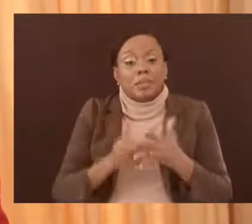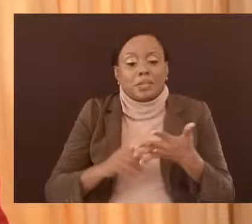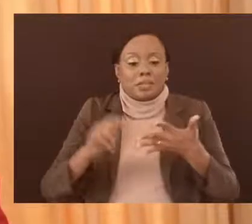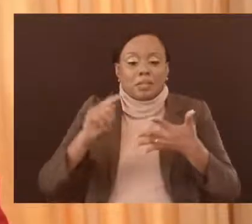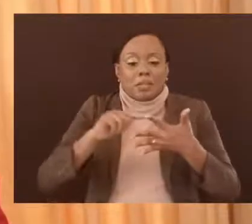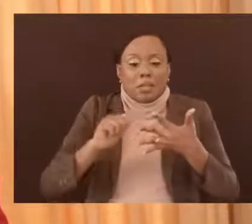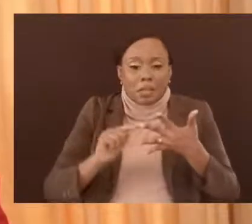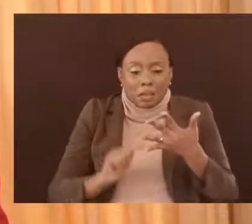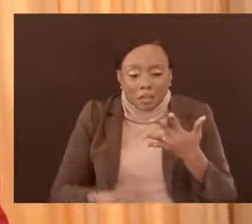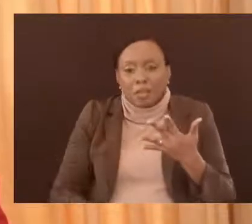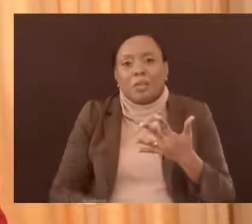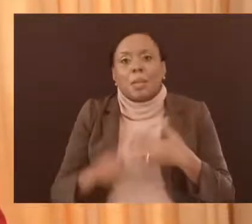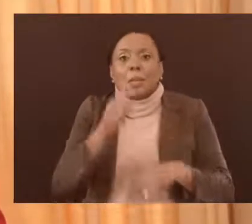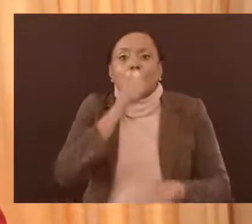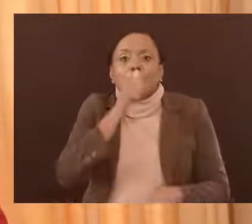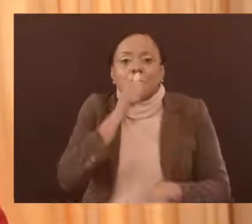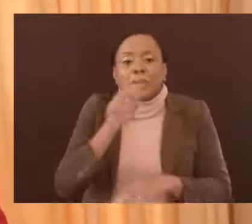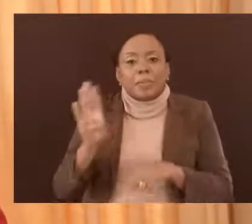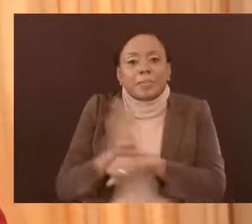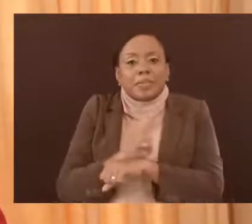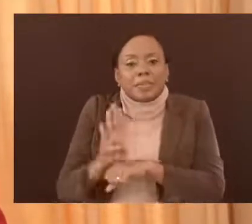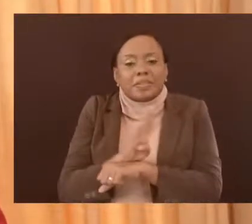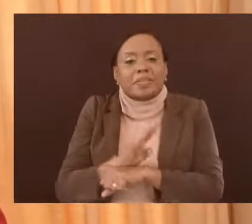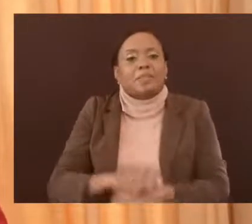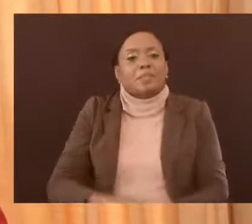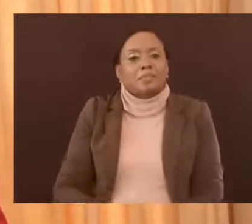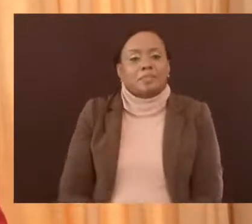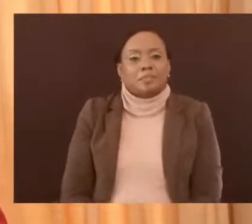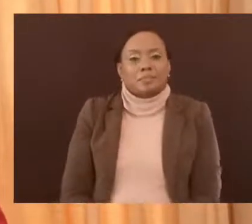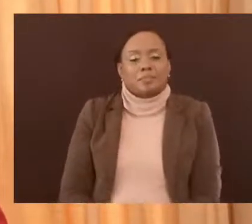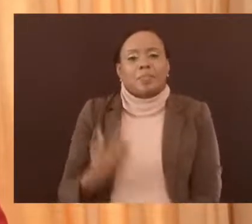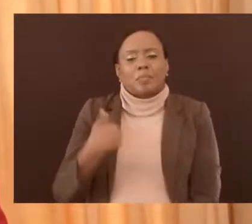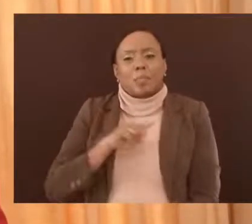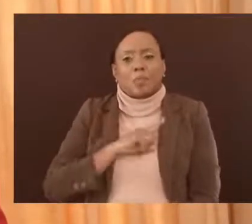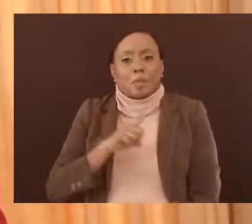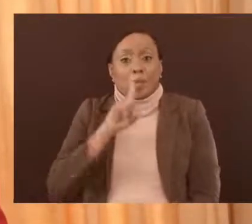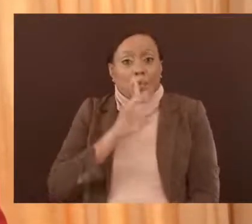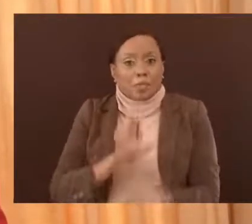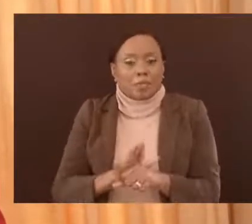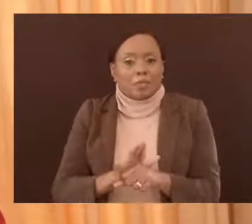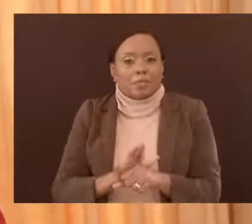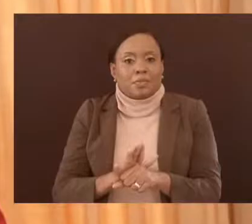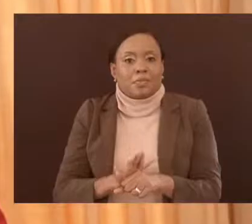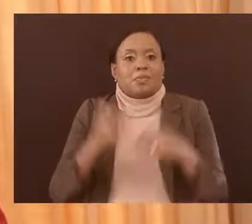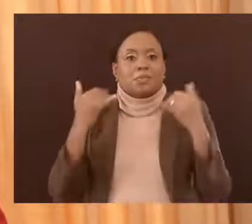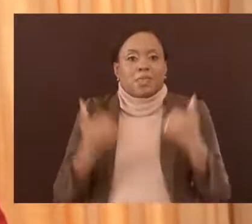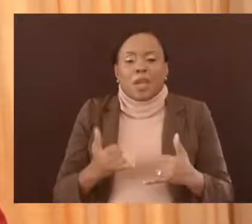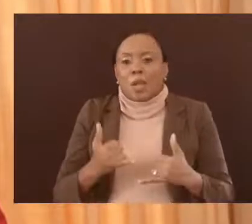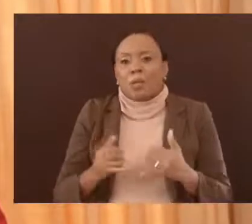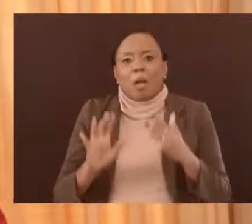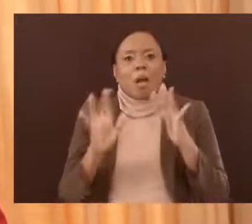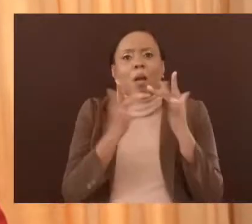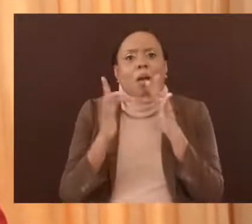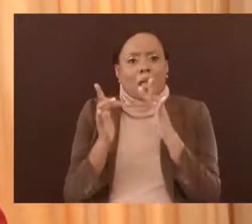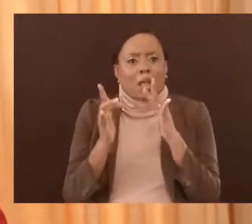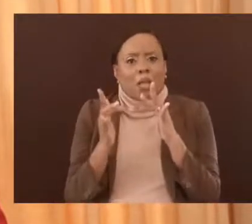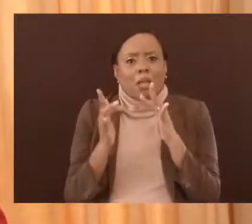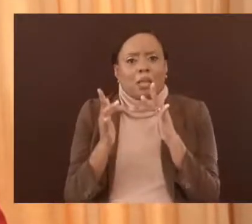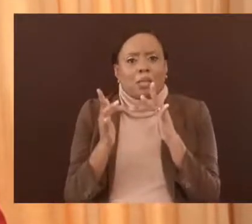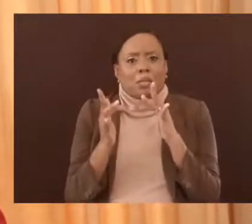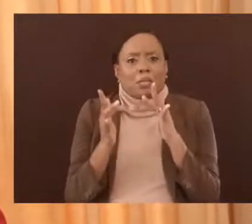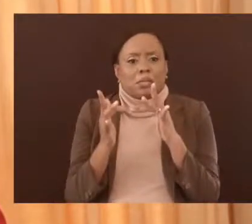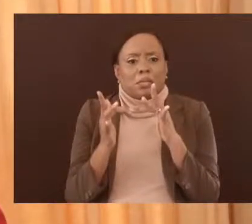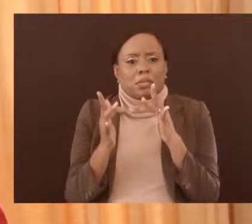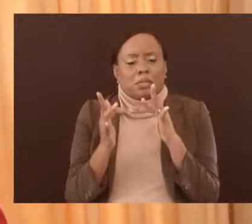coming from the private sector. And we've given the commitment that especially as we enter the online environment over the course of the next